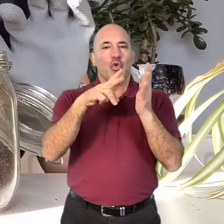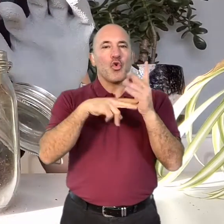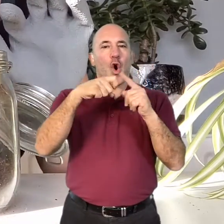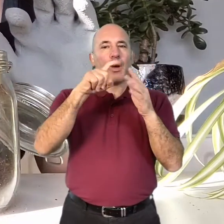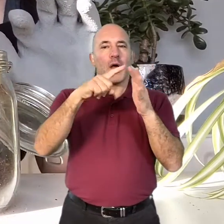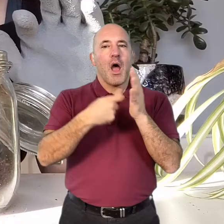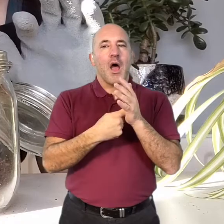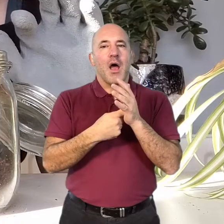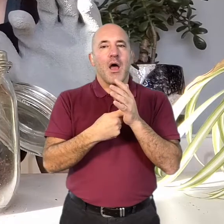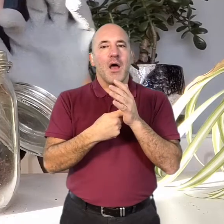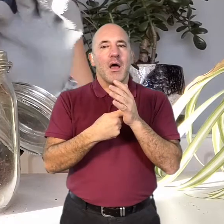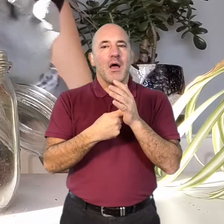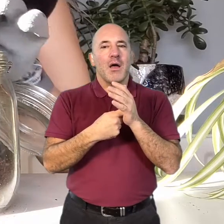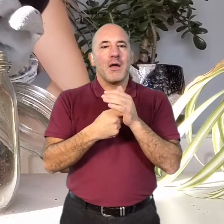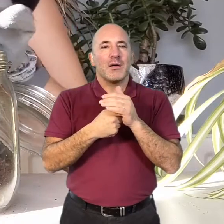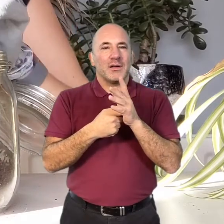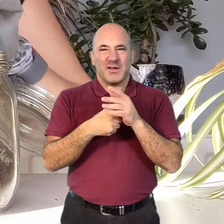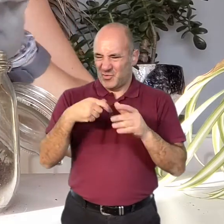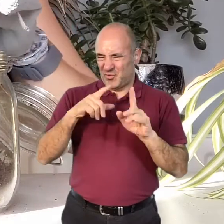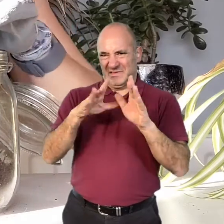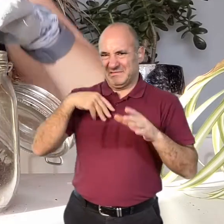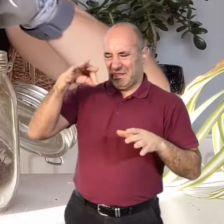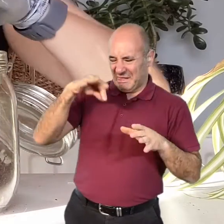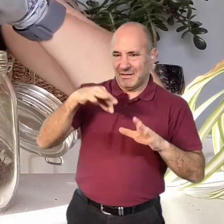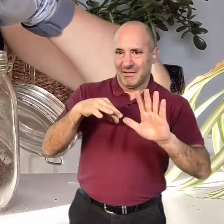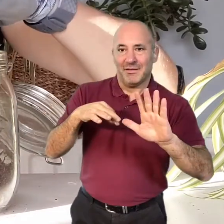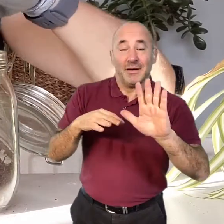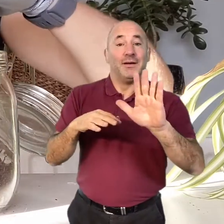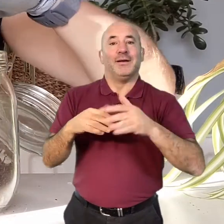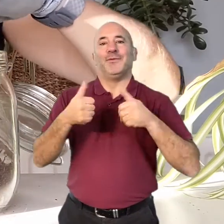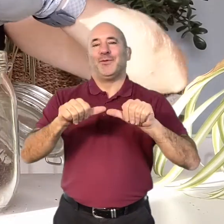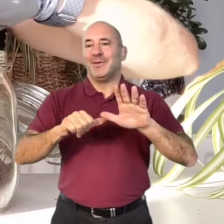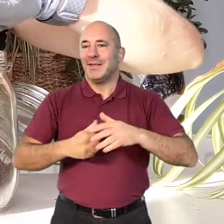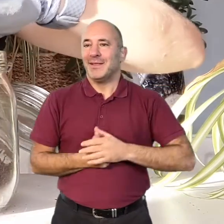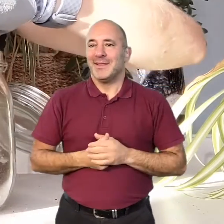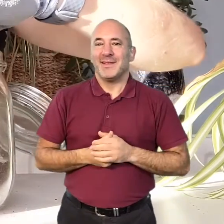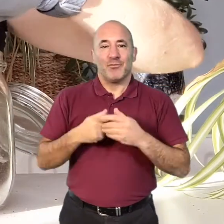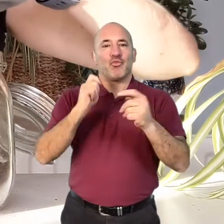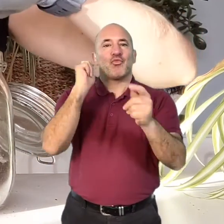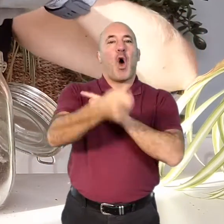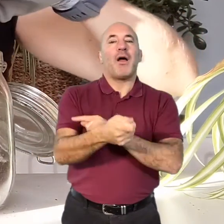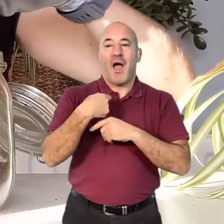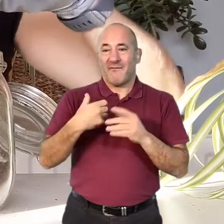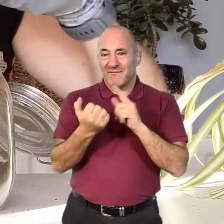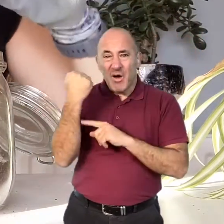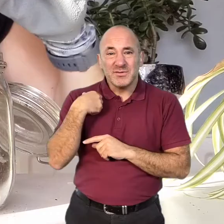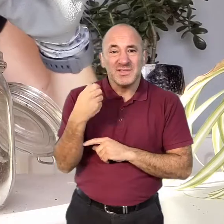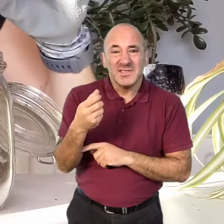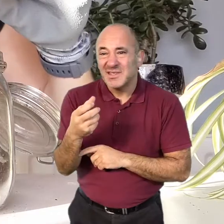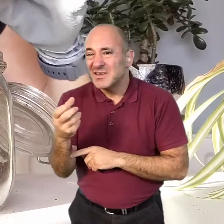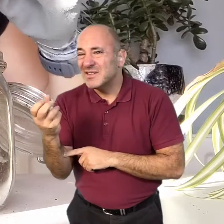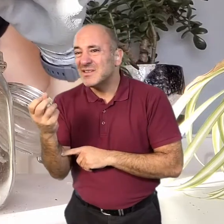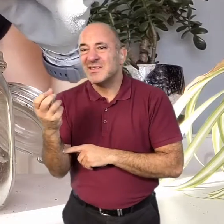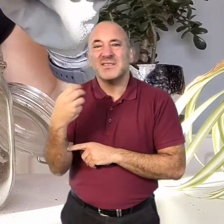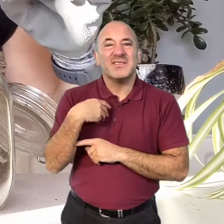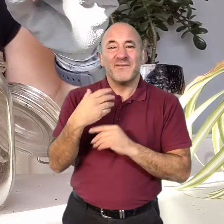And I added a conker that I found that had fallen off a tree in the park as well,